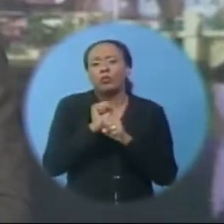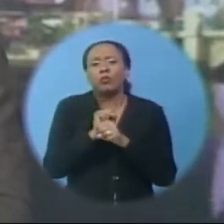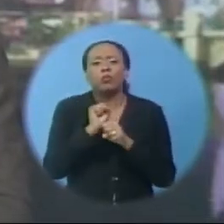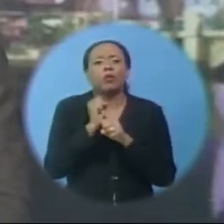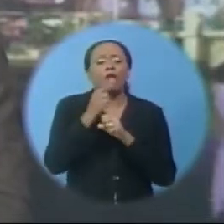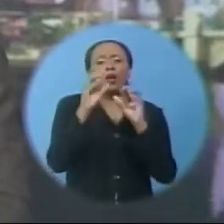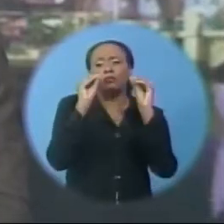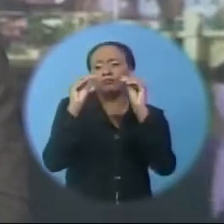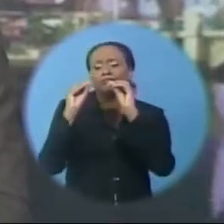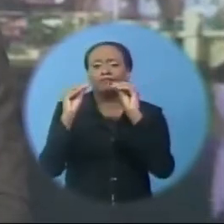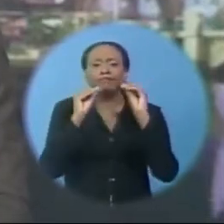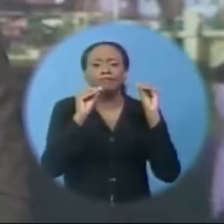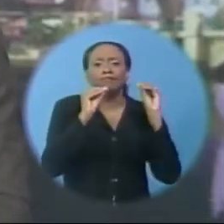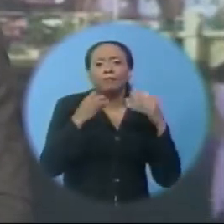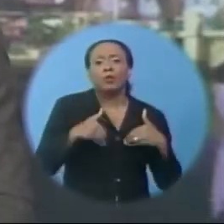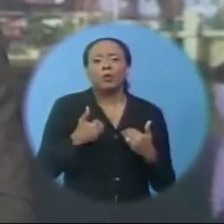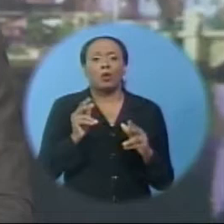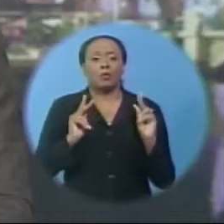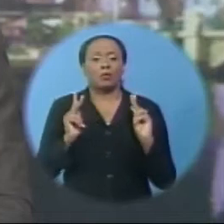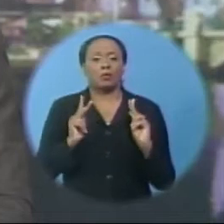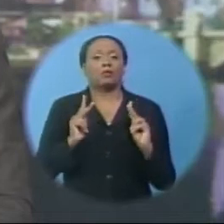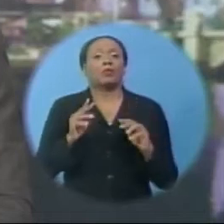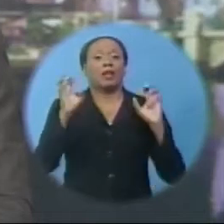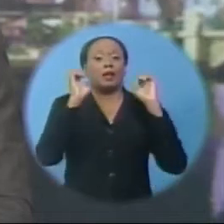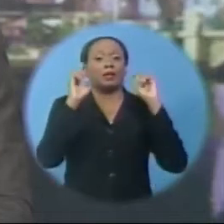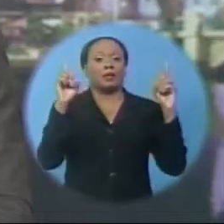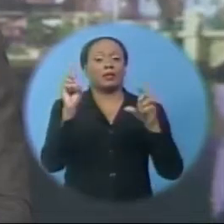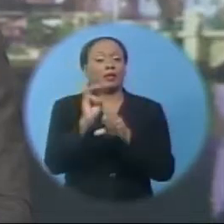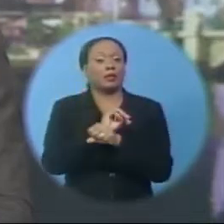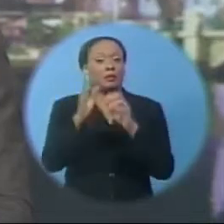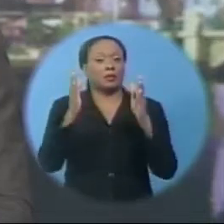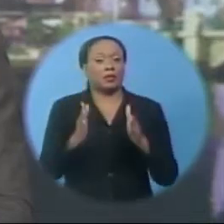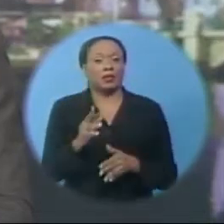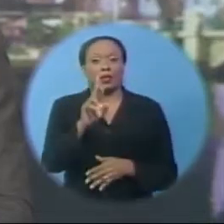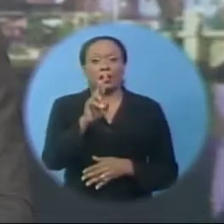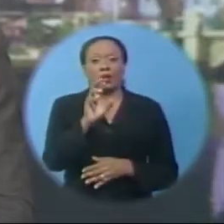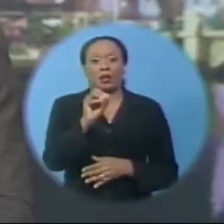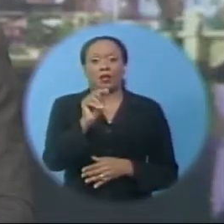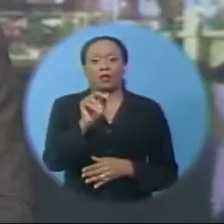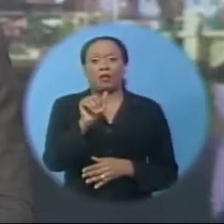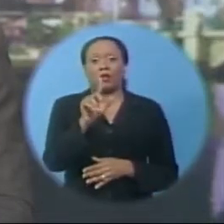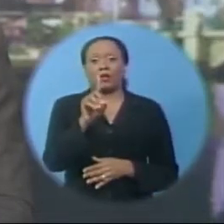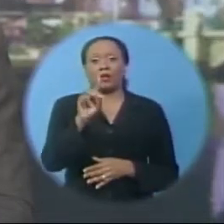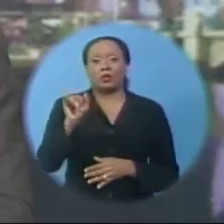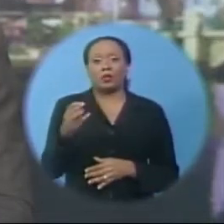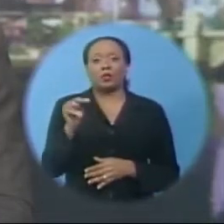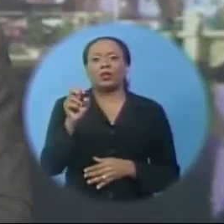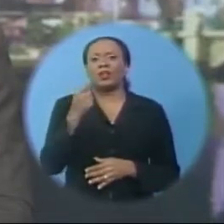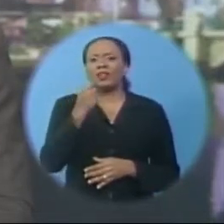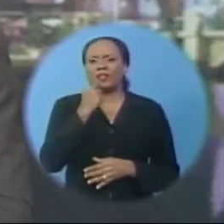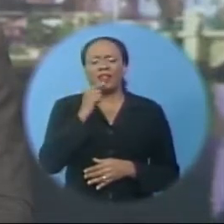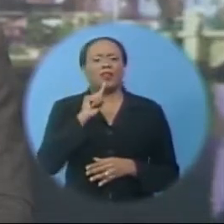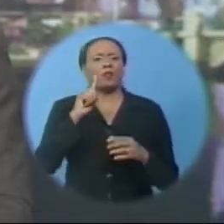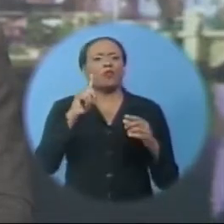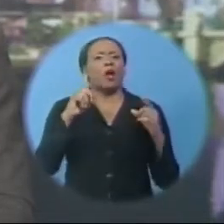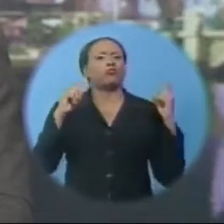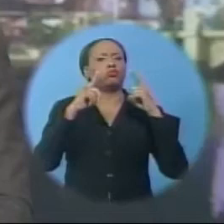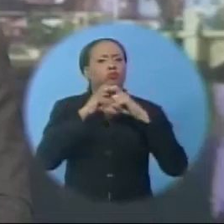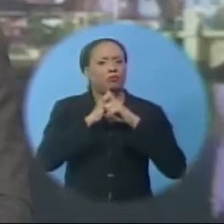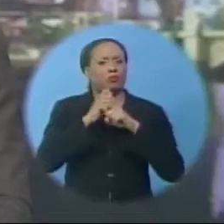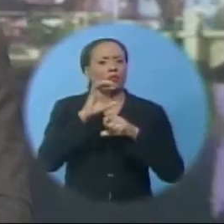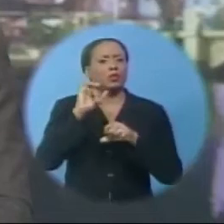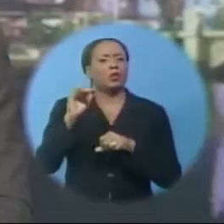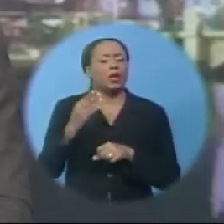they've been doing with the country's youth. It's coming from Education Minister Ronald Jones, who acknowledges it's a complex profession